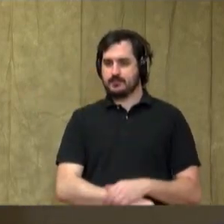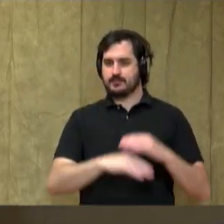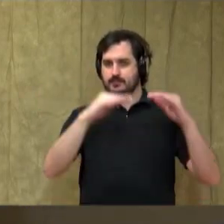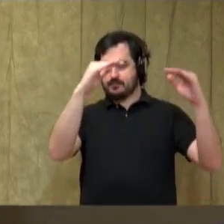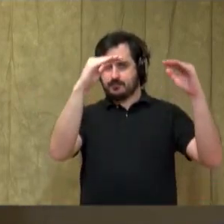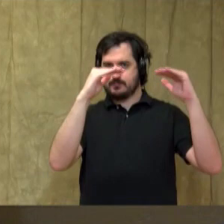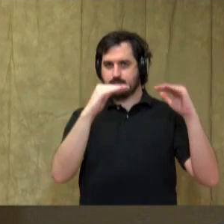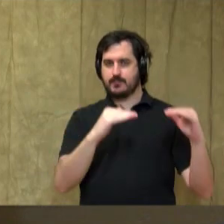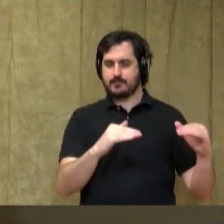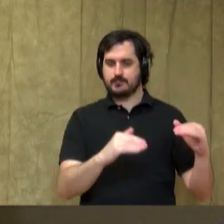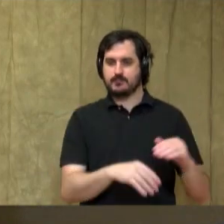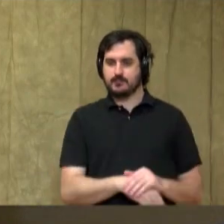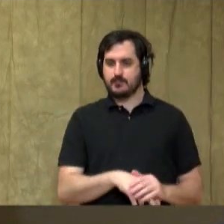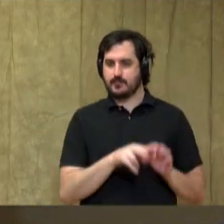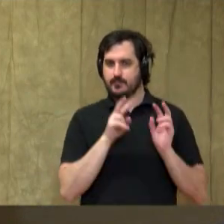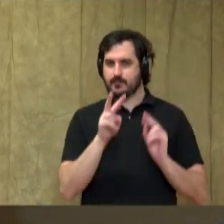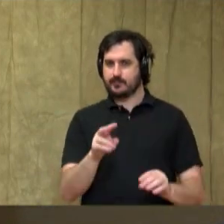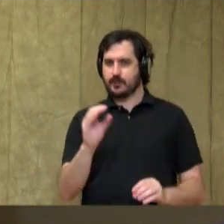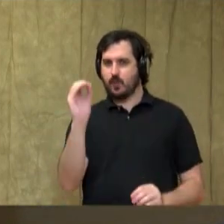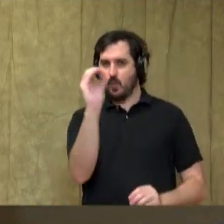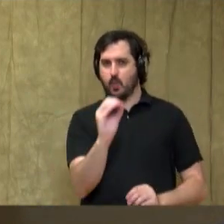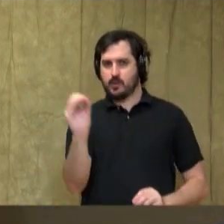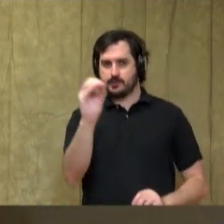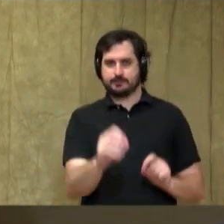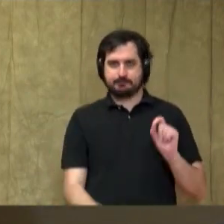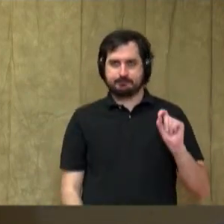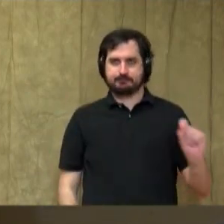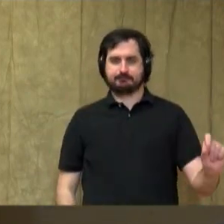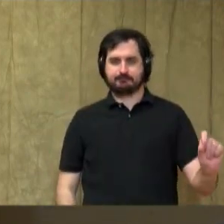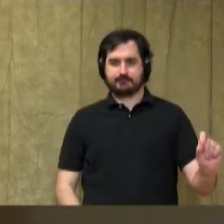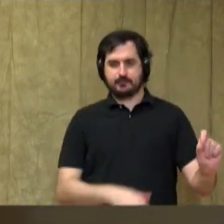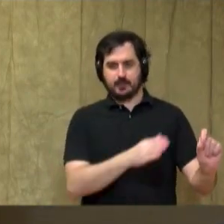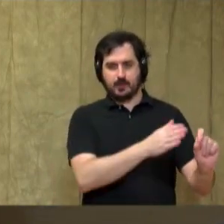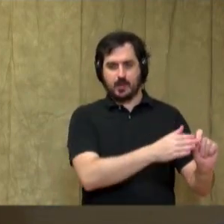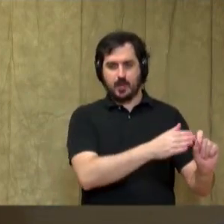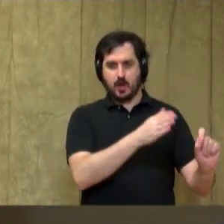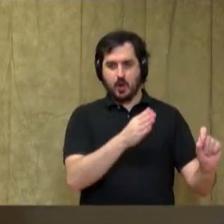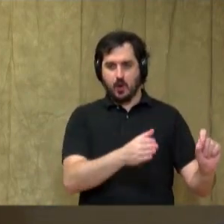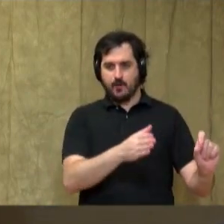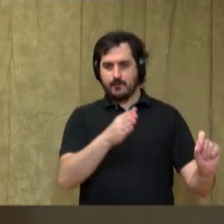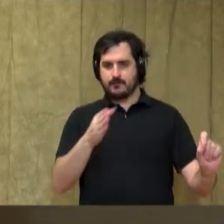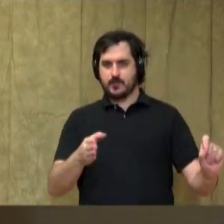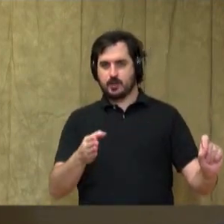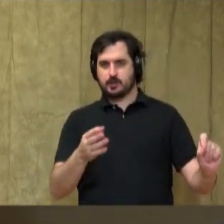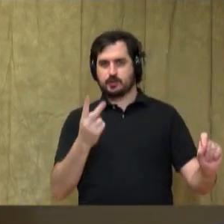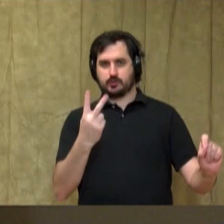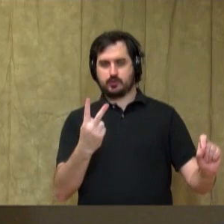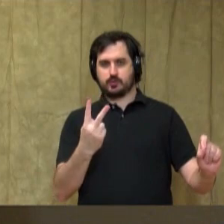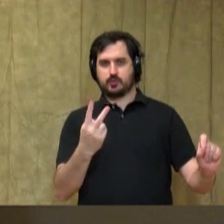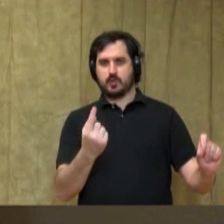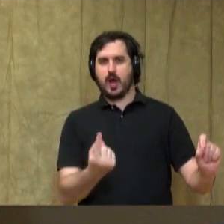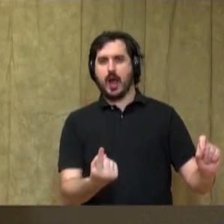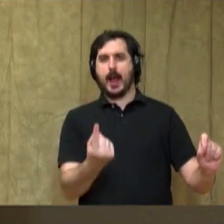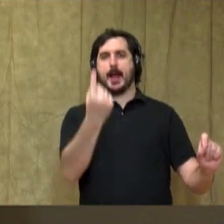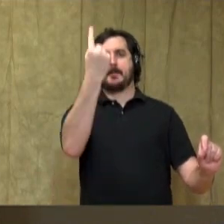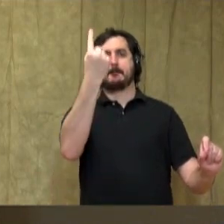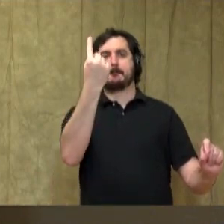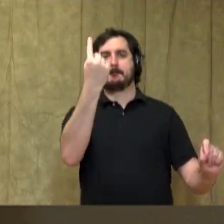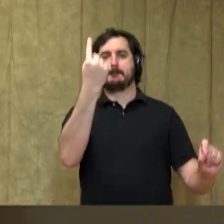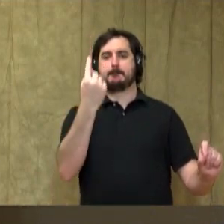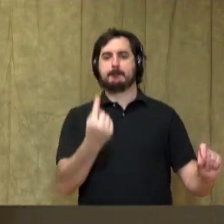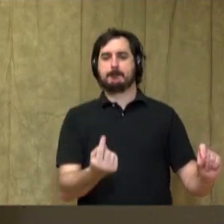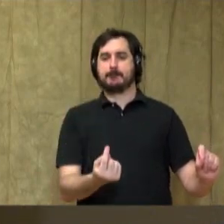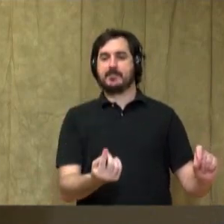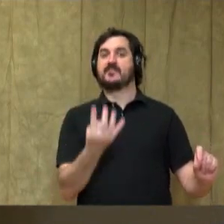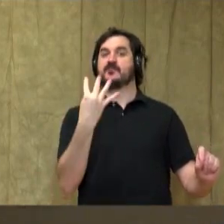look at the origin. Over 2, up what? Yeah, that's